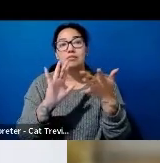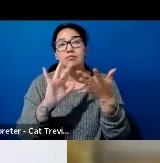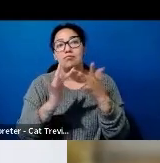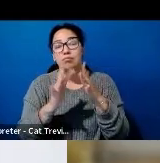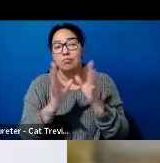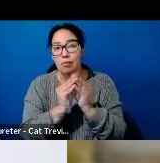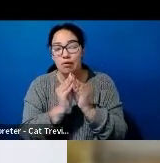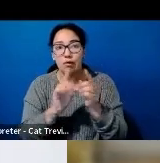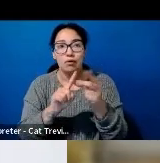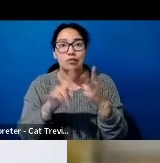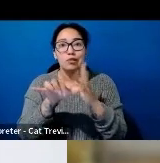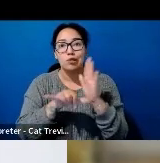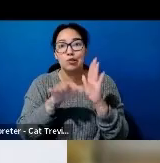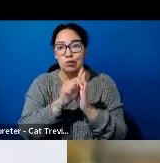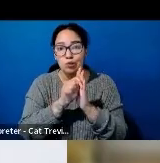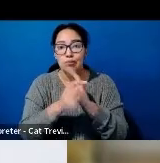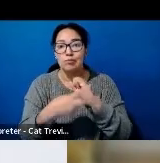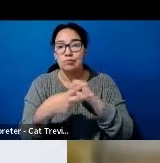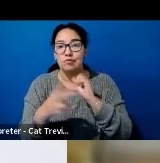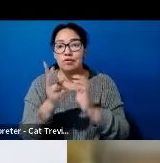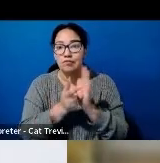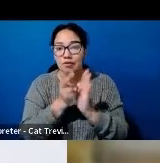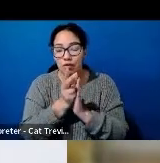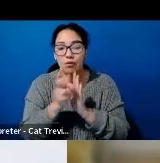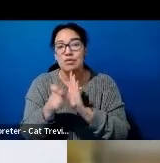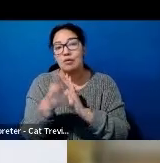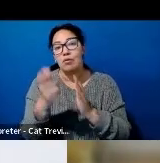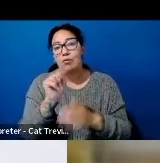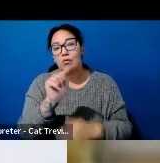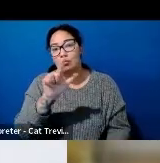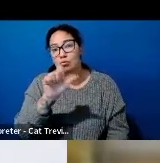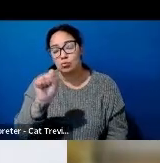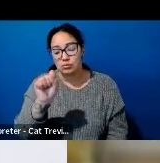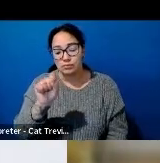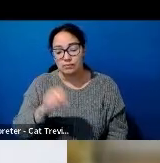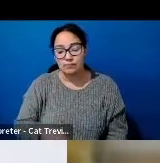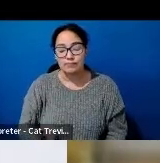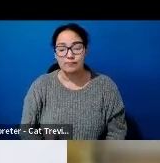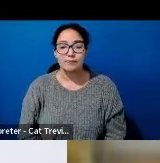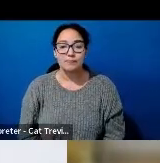archives, small group trainings, and other tools.